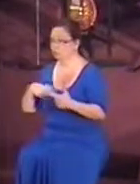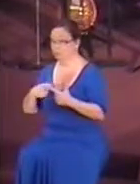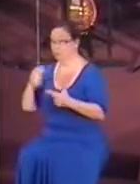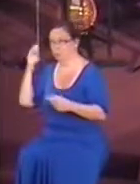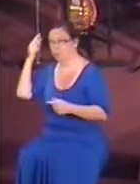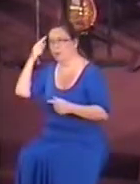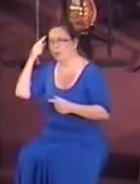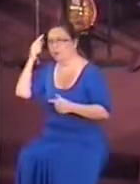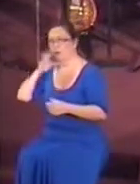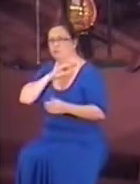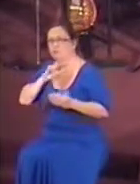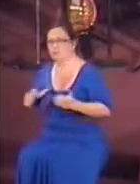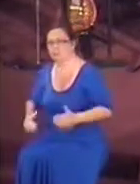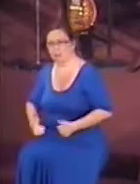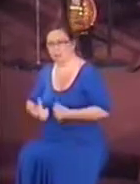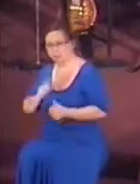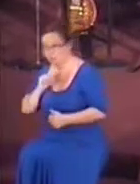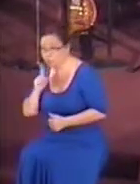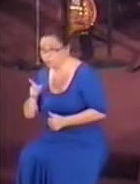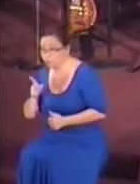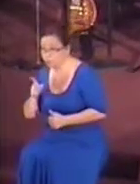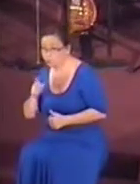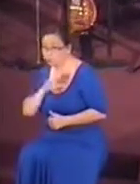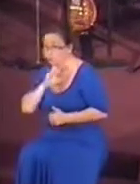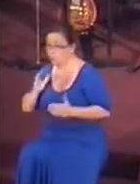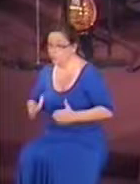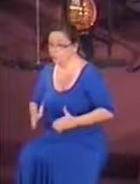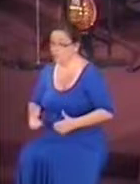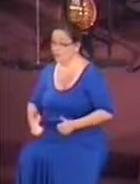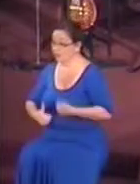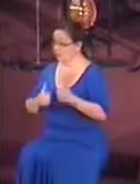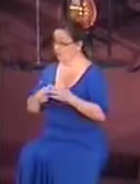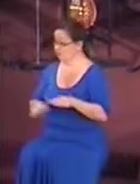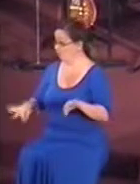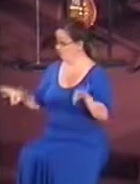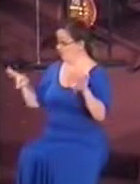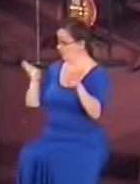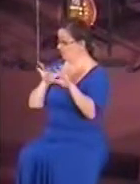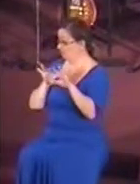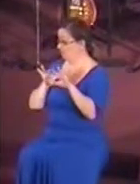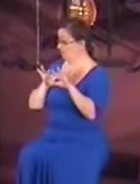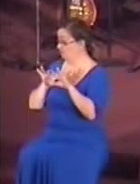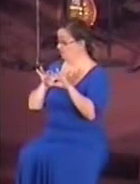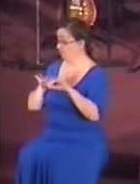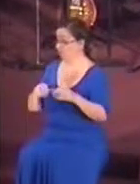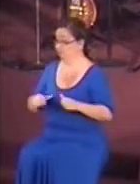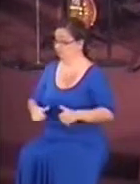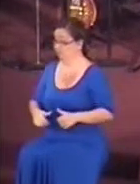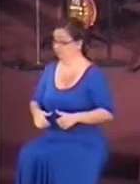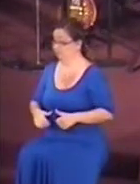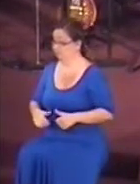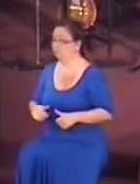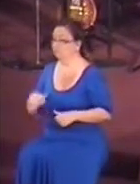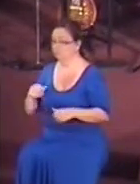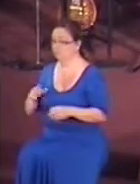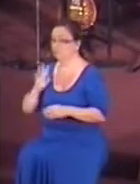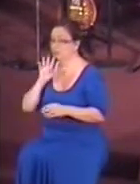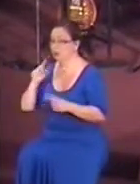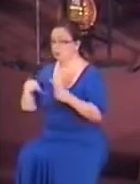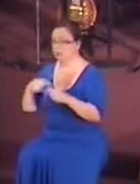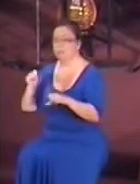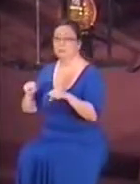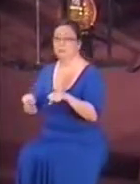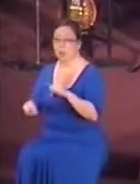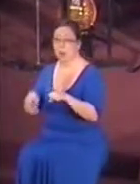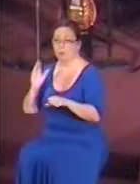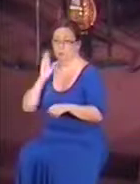is Christianity true? Is Christianity even worth it? And so we're going to walk through what the Bible has to say about doubt, and we're going to